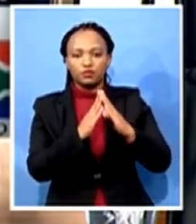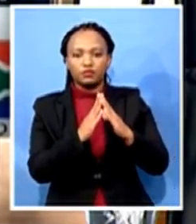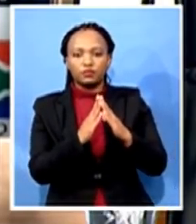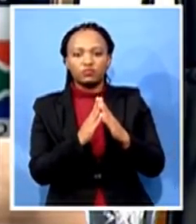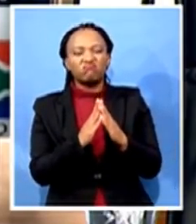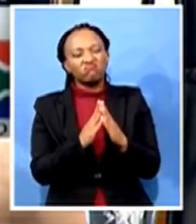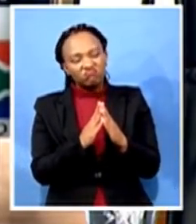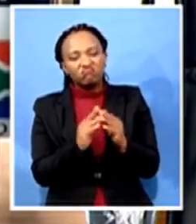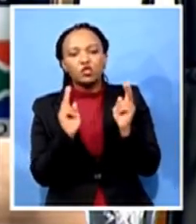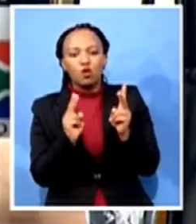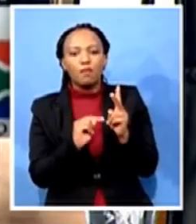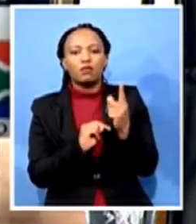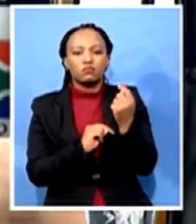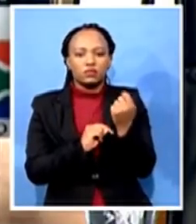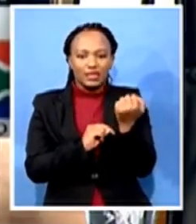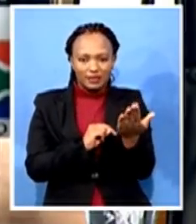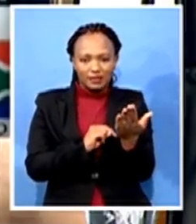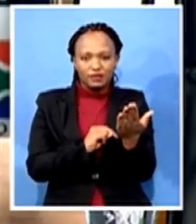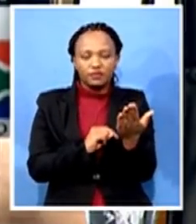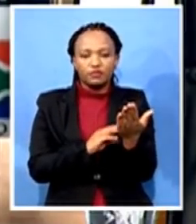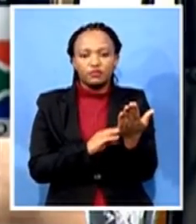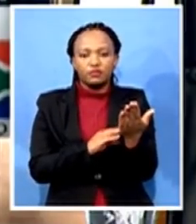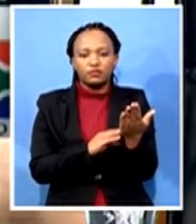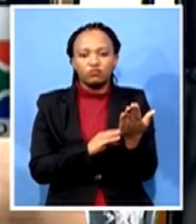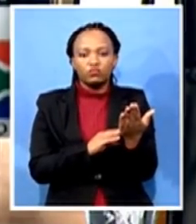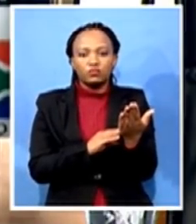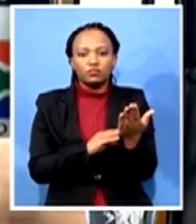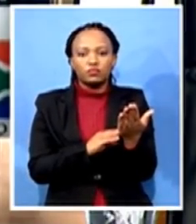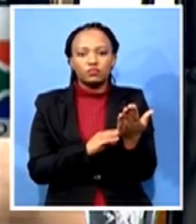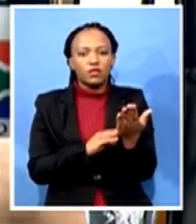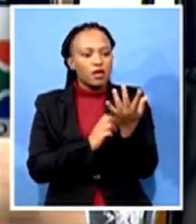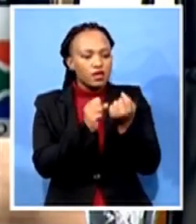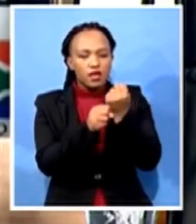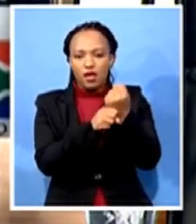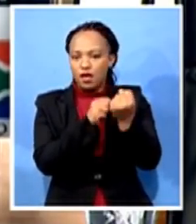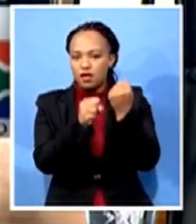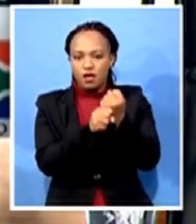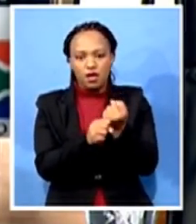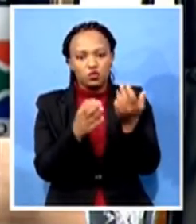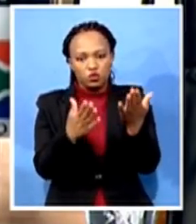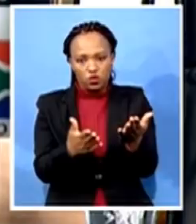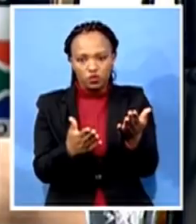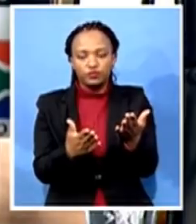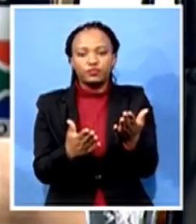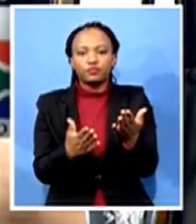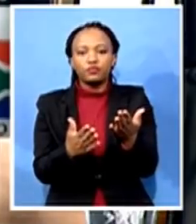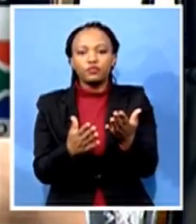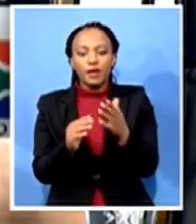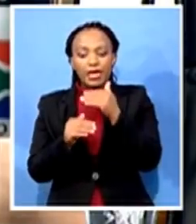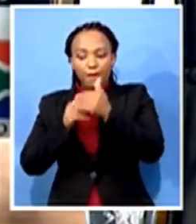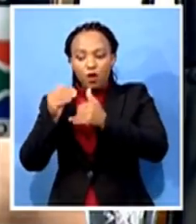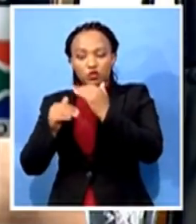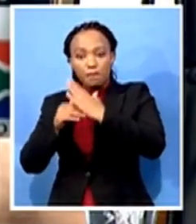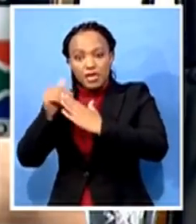into year by year. And the process of building bigger